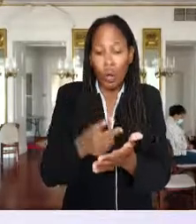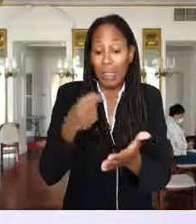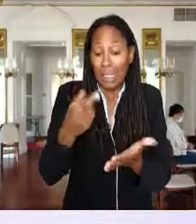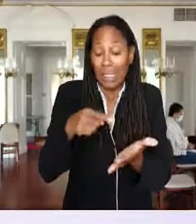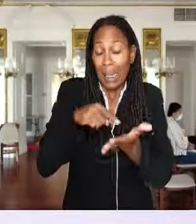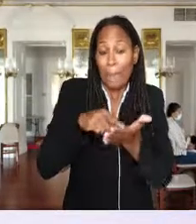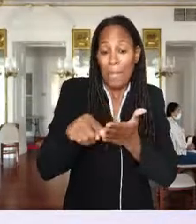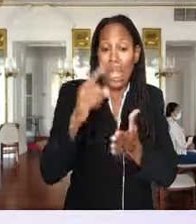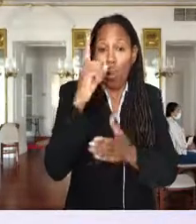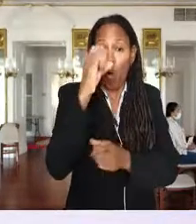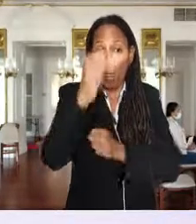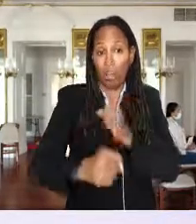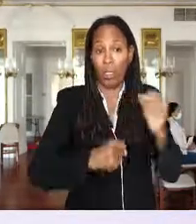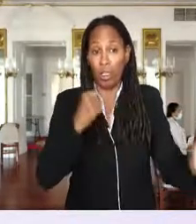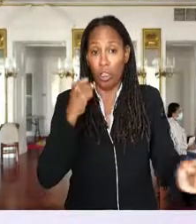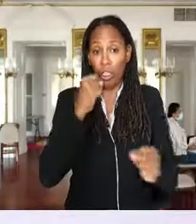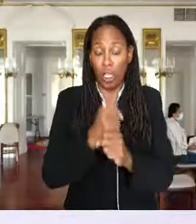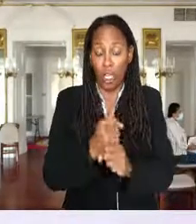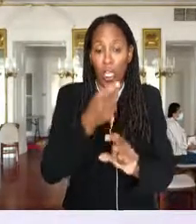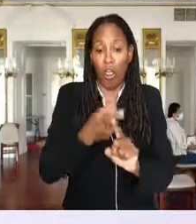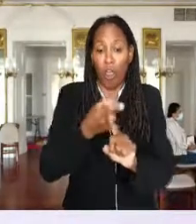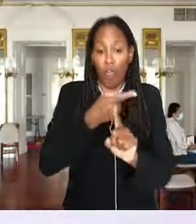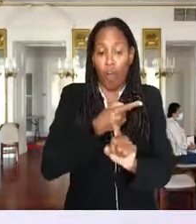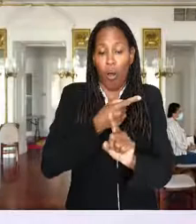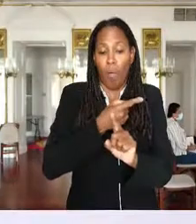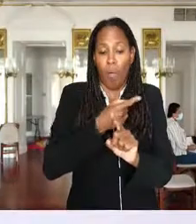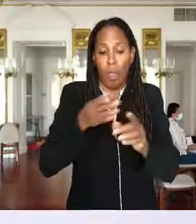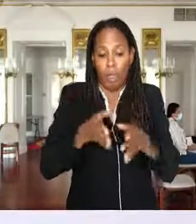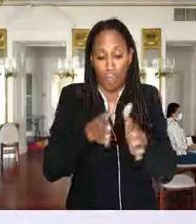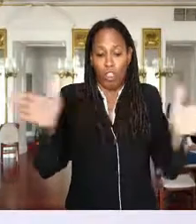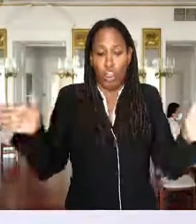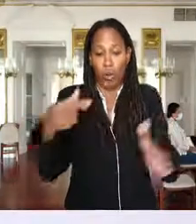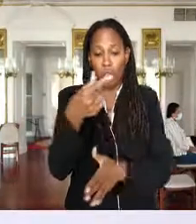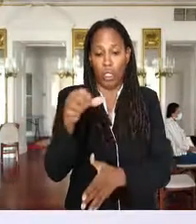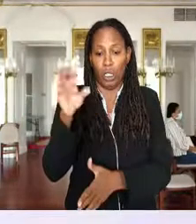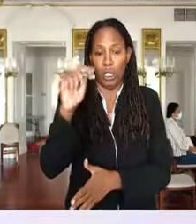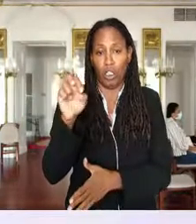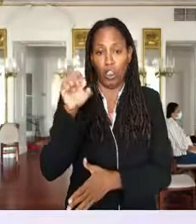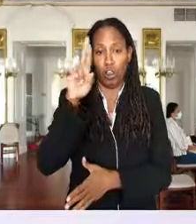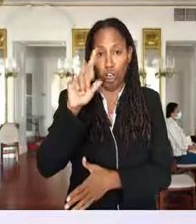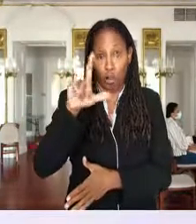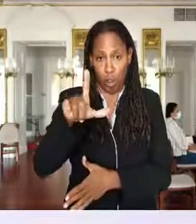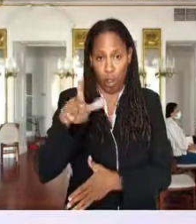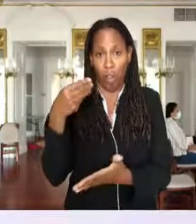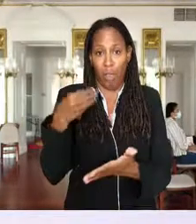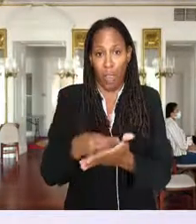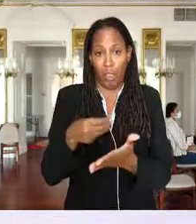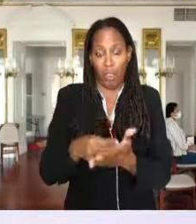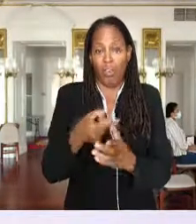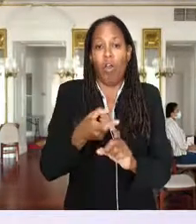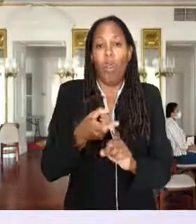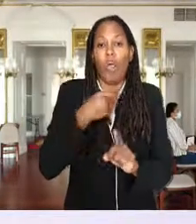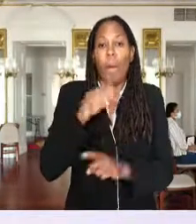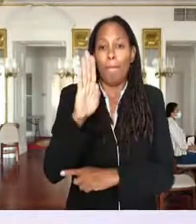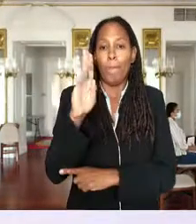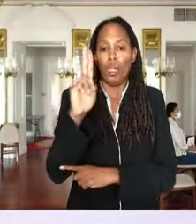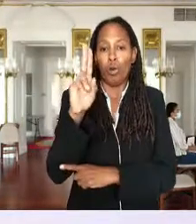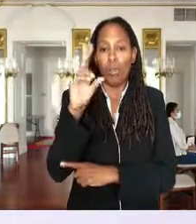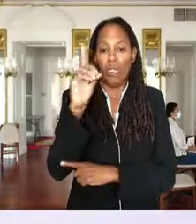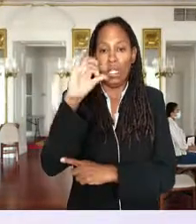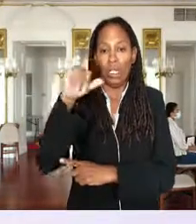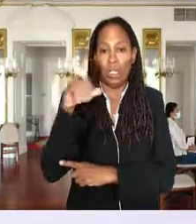out of this administration's general fund budget. We're paying it out of the budget. Previous